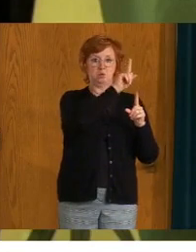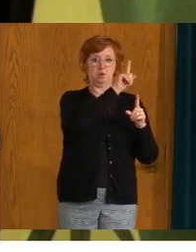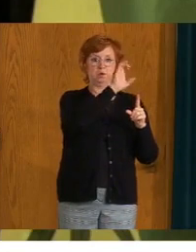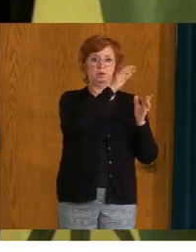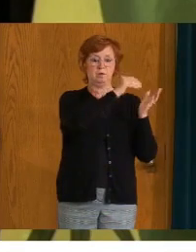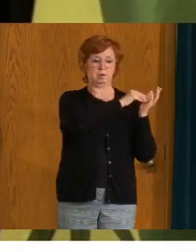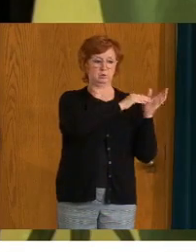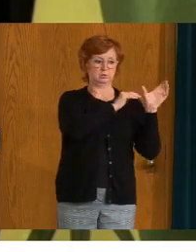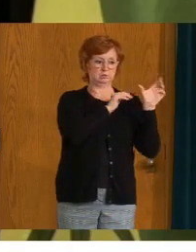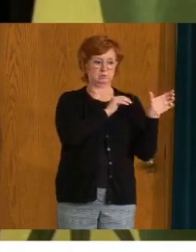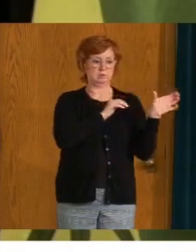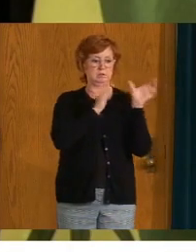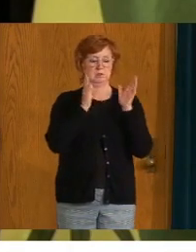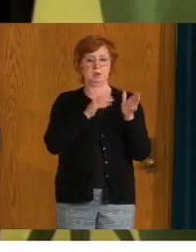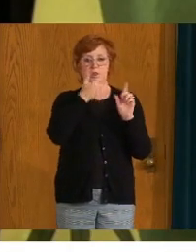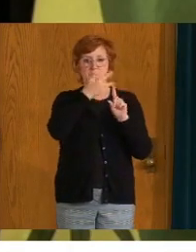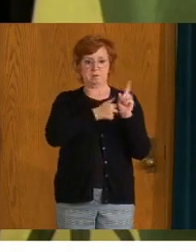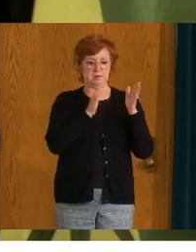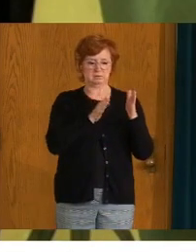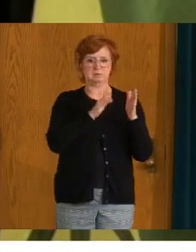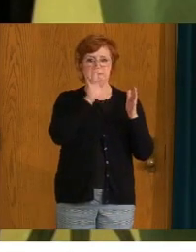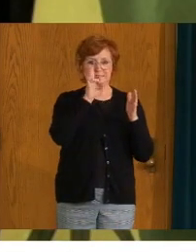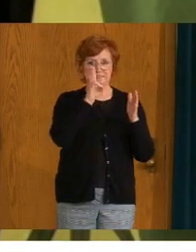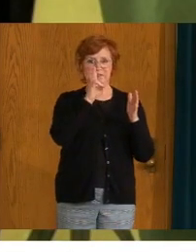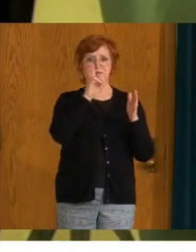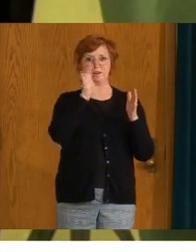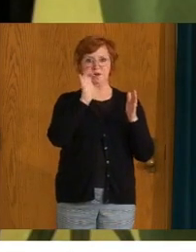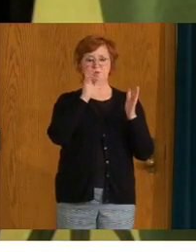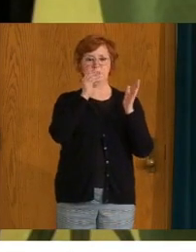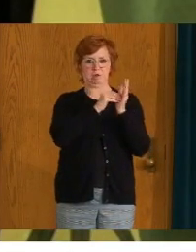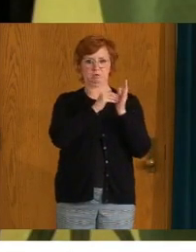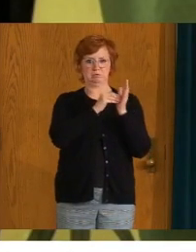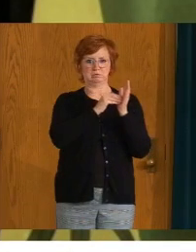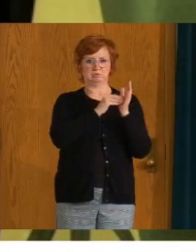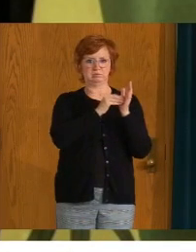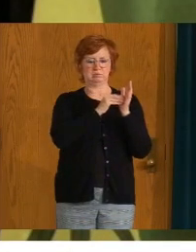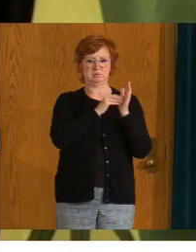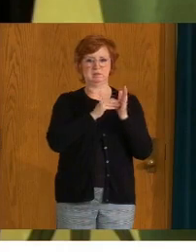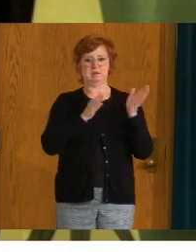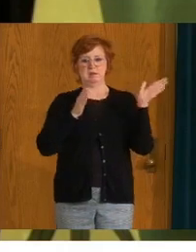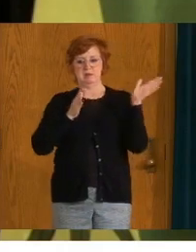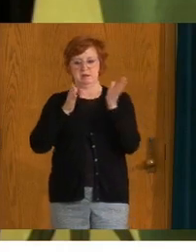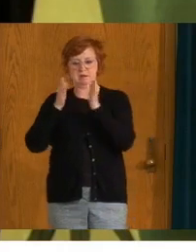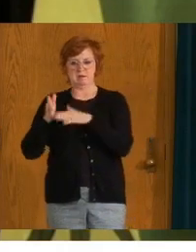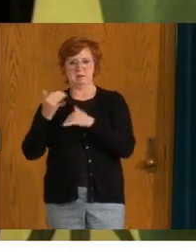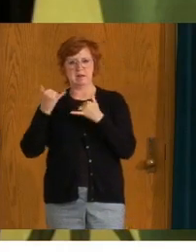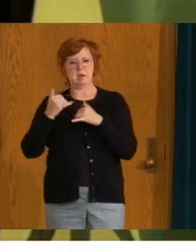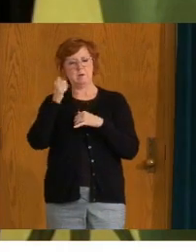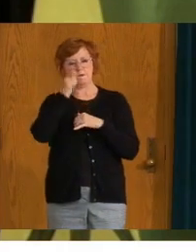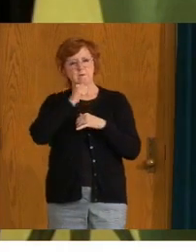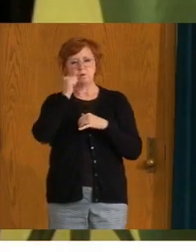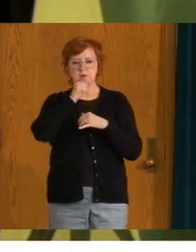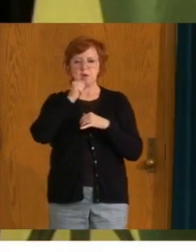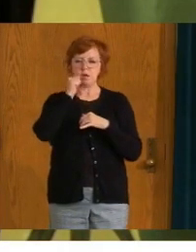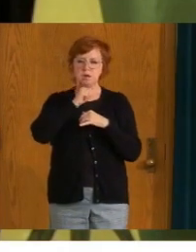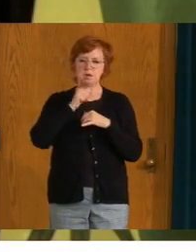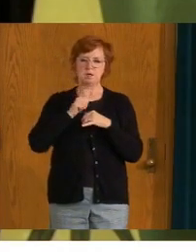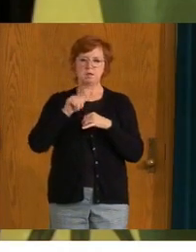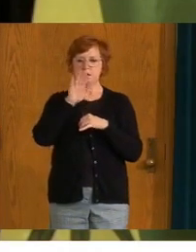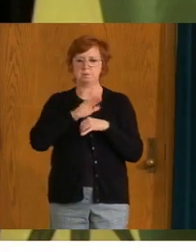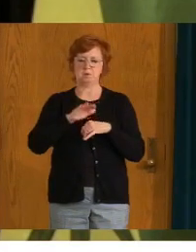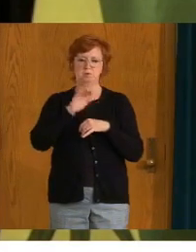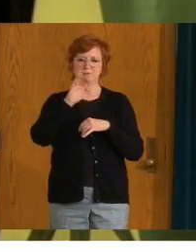doses since then. Most certainly now we're doing well in excess of 10,000 doses most days of the week, close to